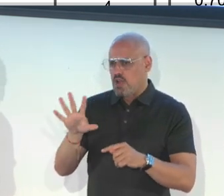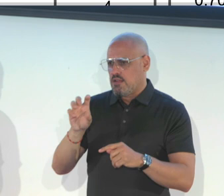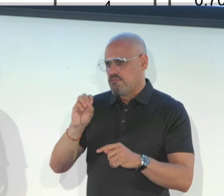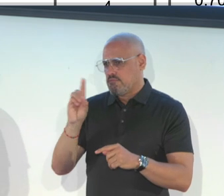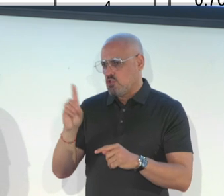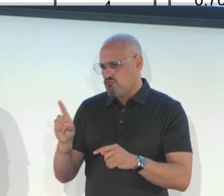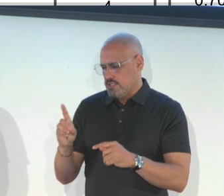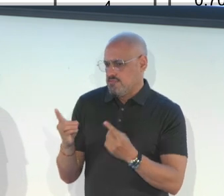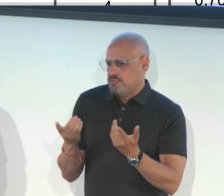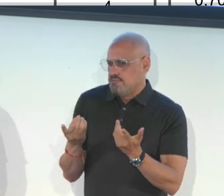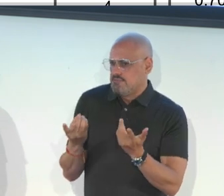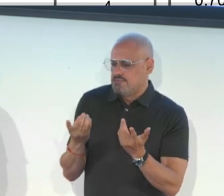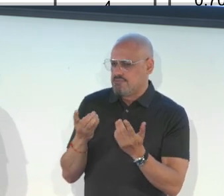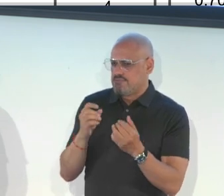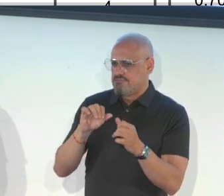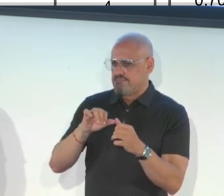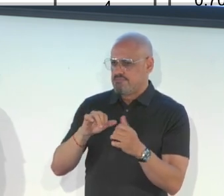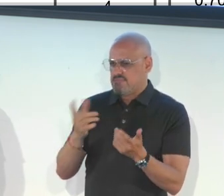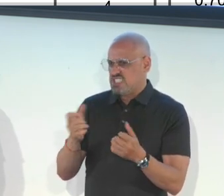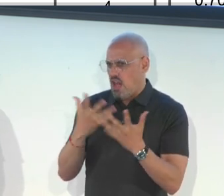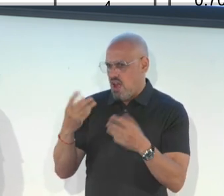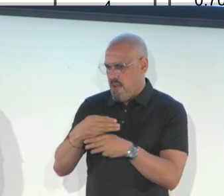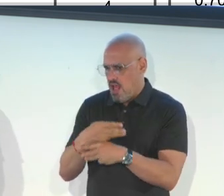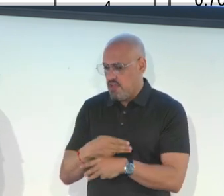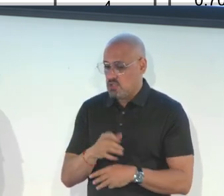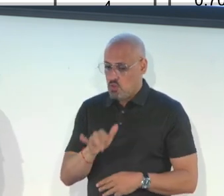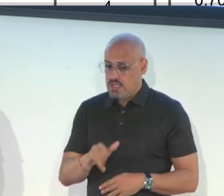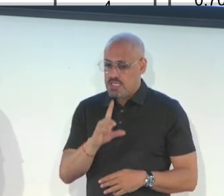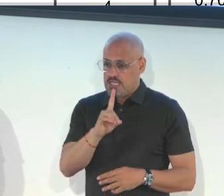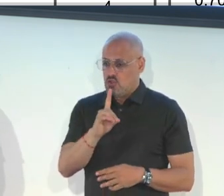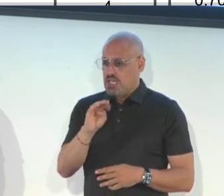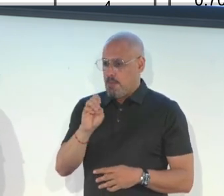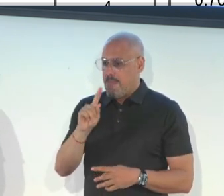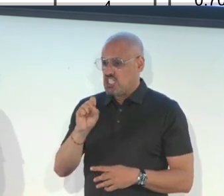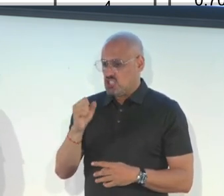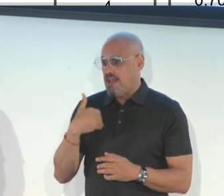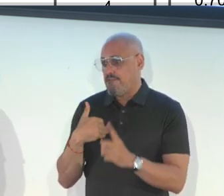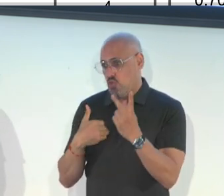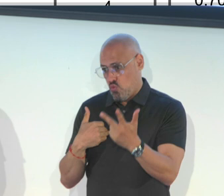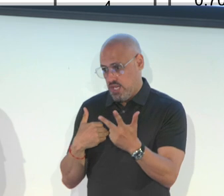math. And this is three dimensions and the rotation.